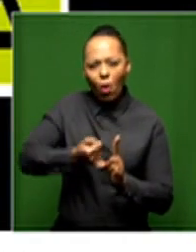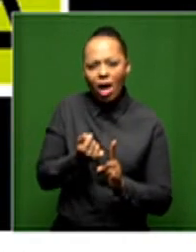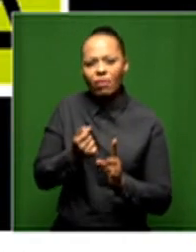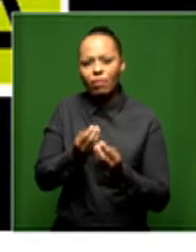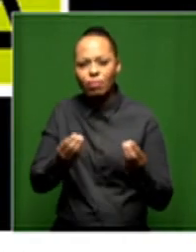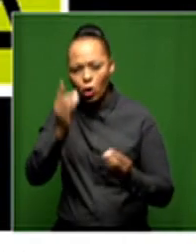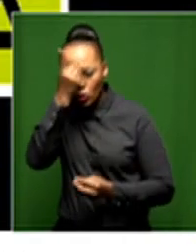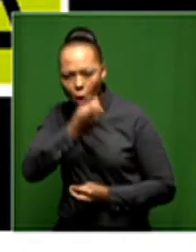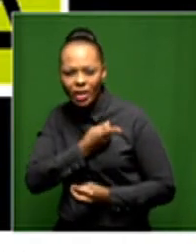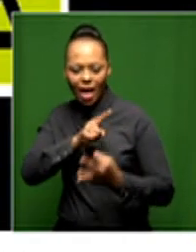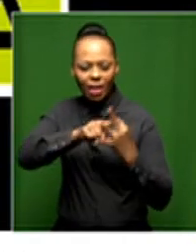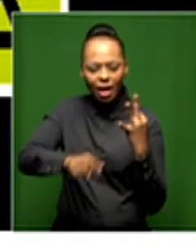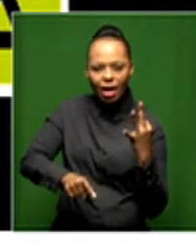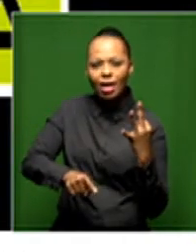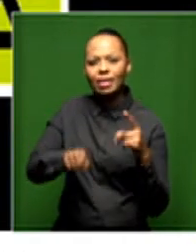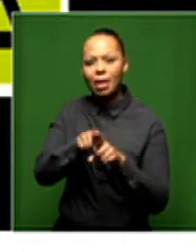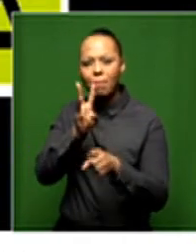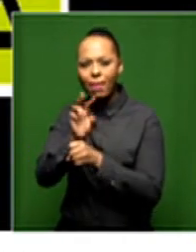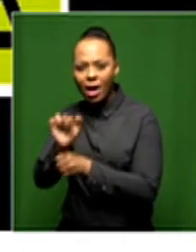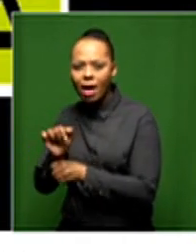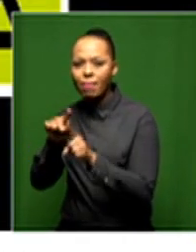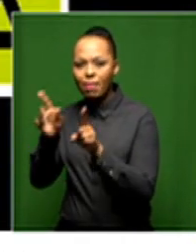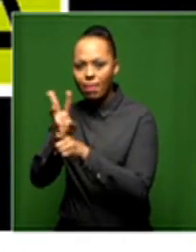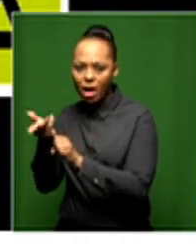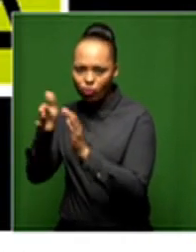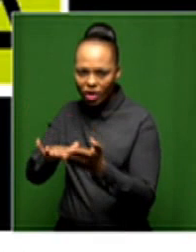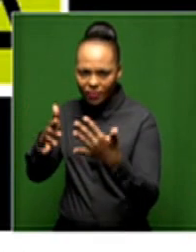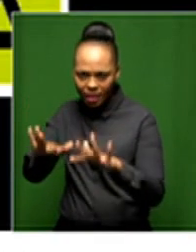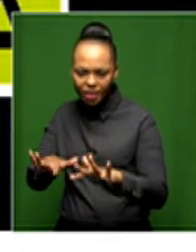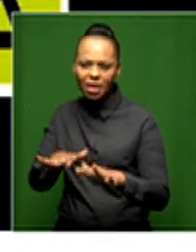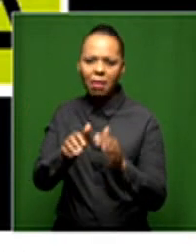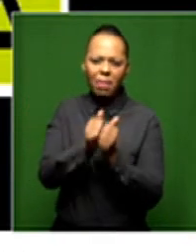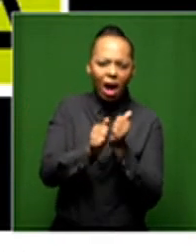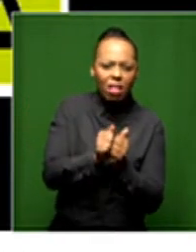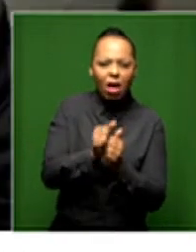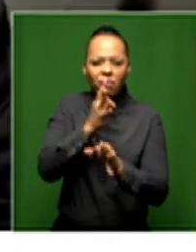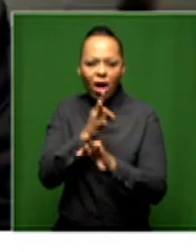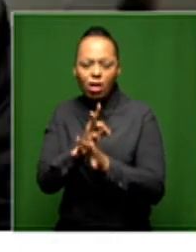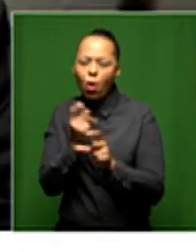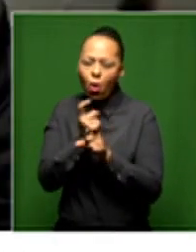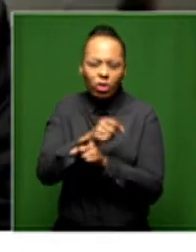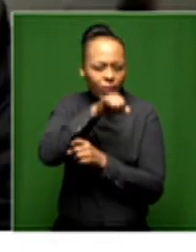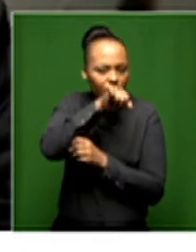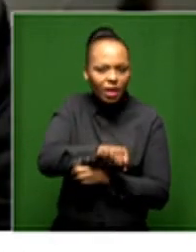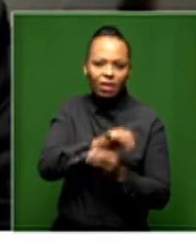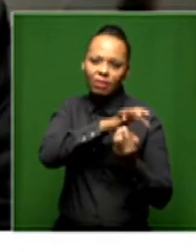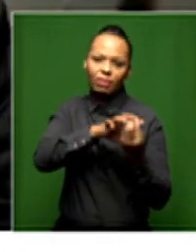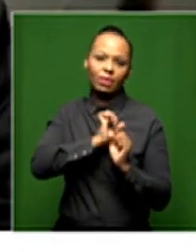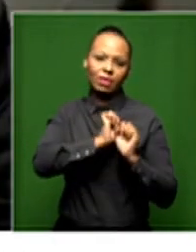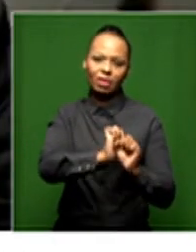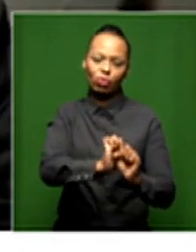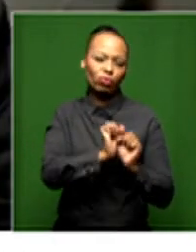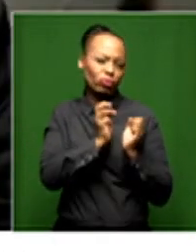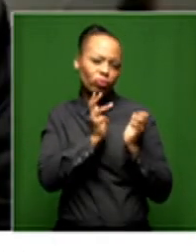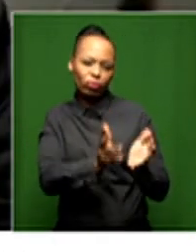yes, his mom, rest in peace, his brothers, and his father. And that's what he meant to me, really, is that